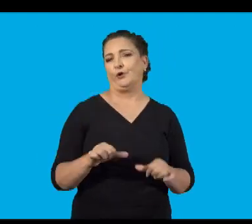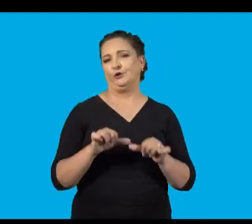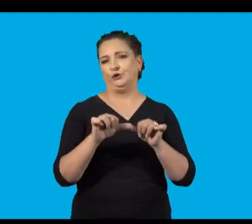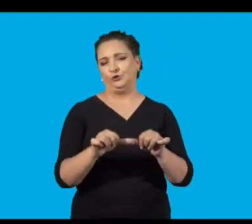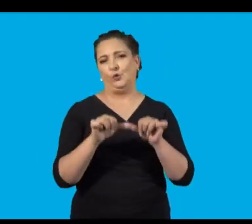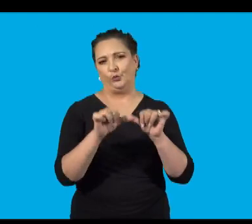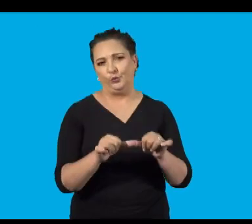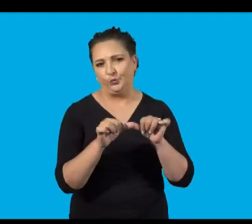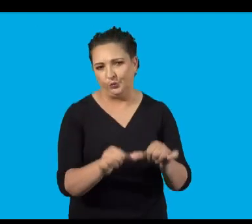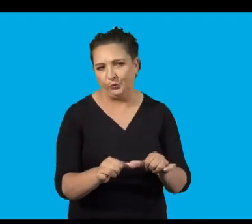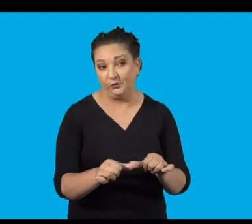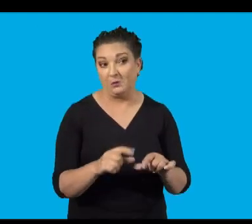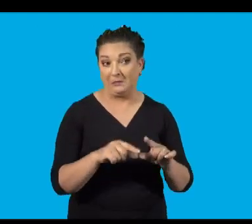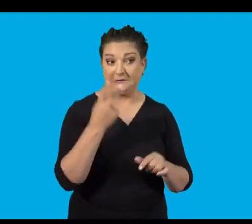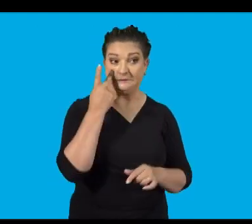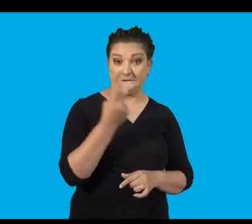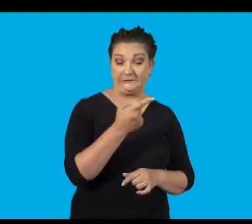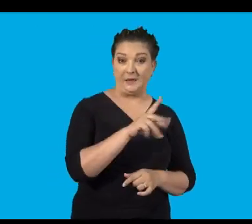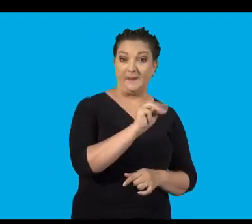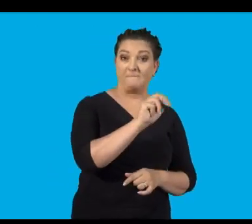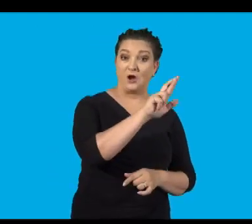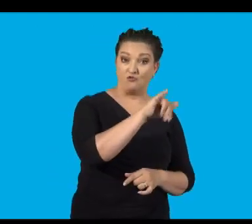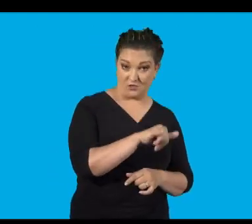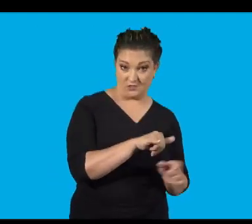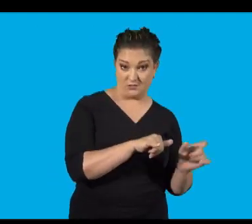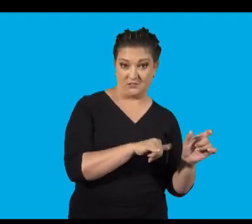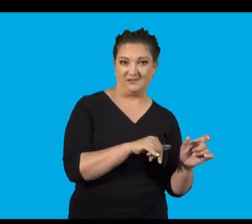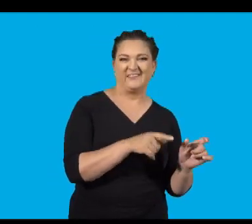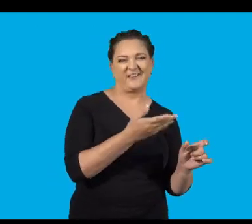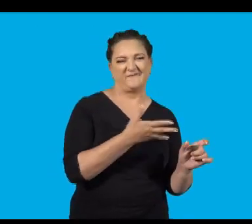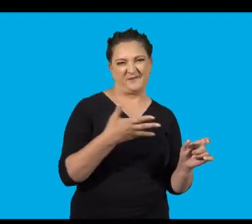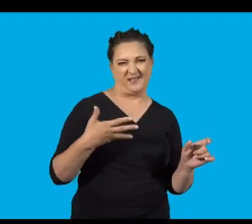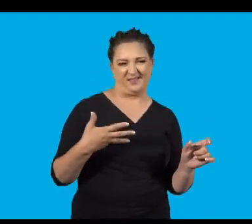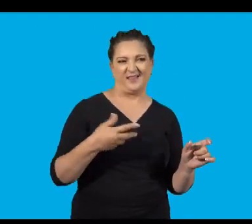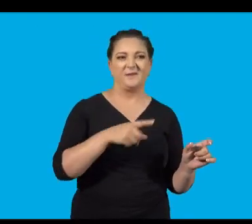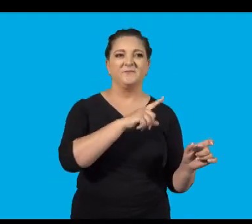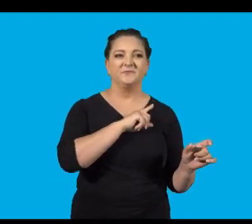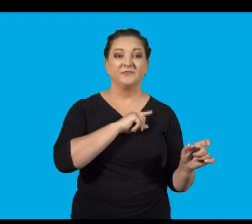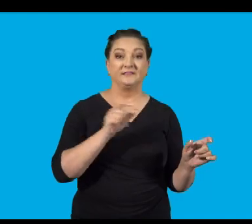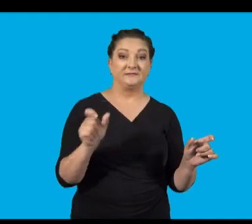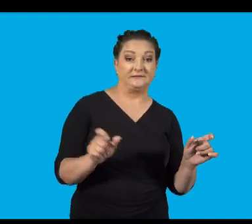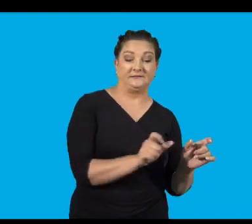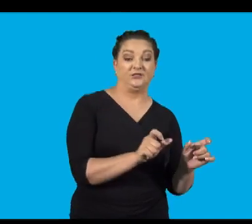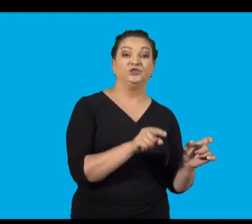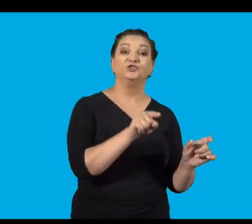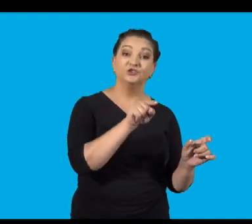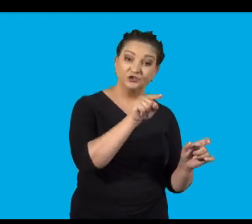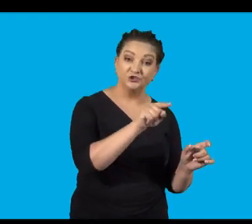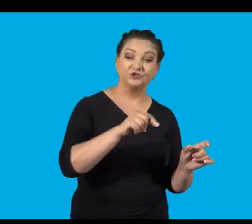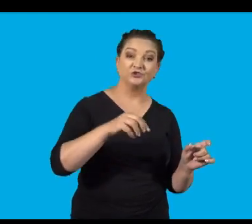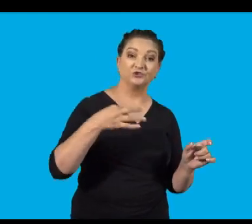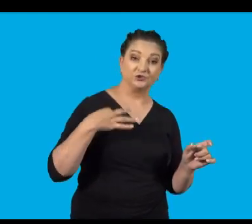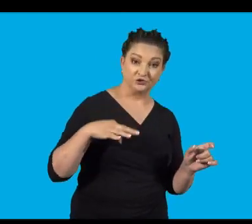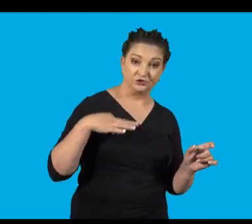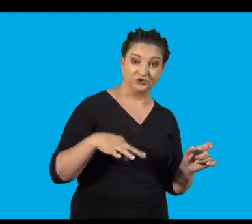dedicated, all right? Now, can you see that Mary is a female? So here we see the she